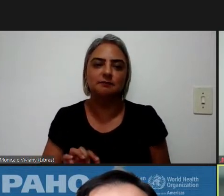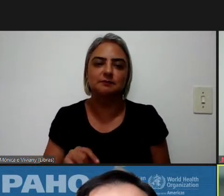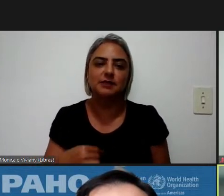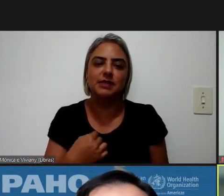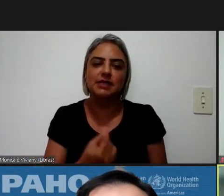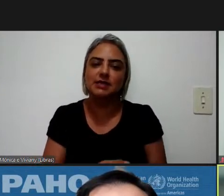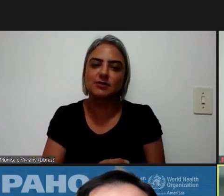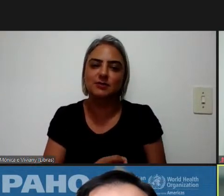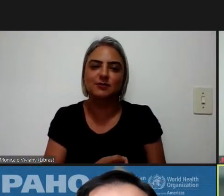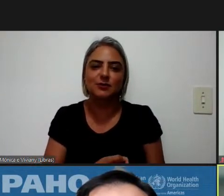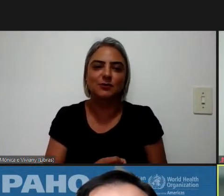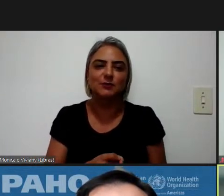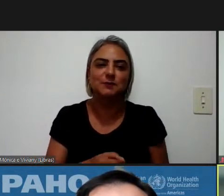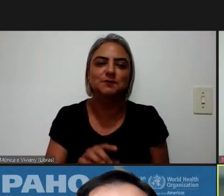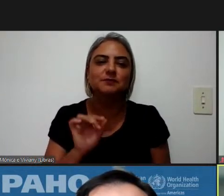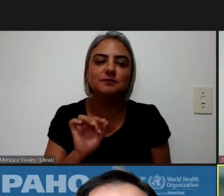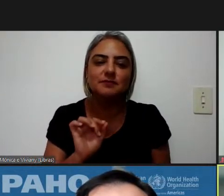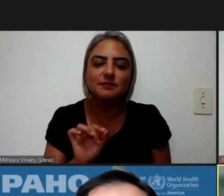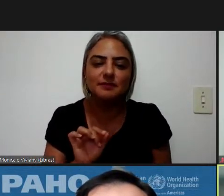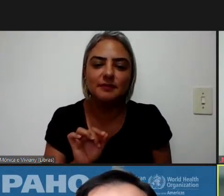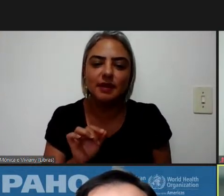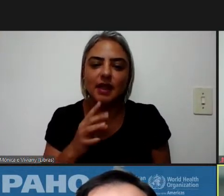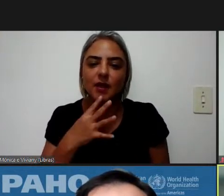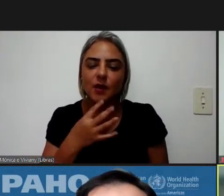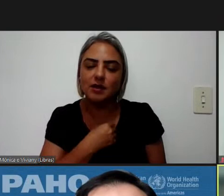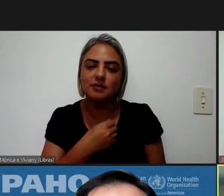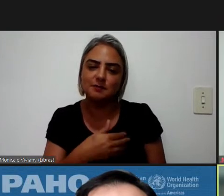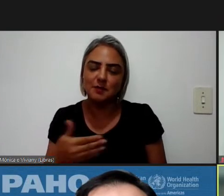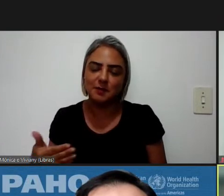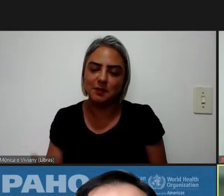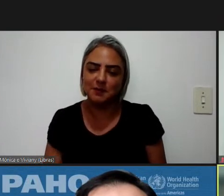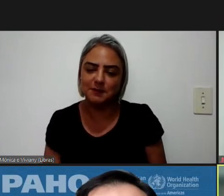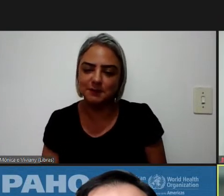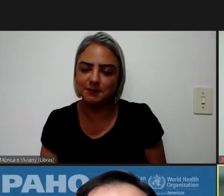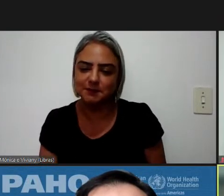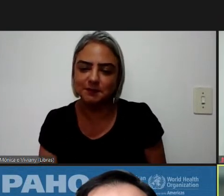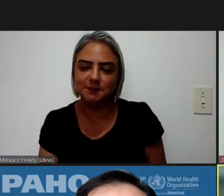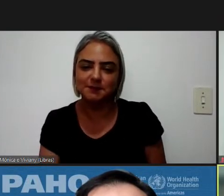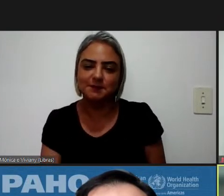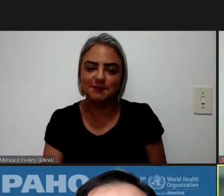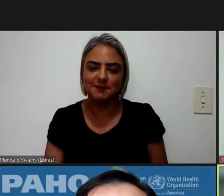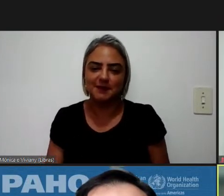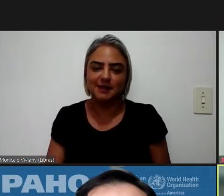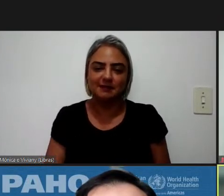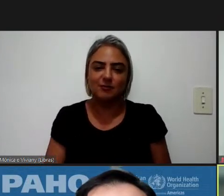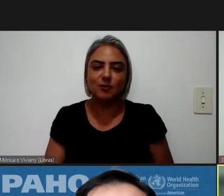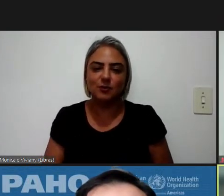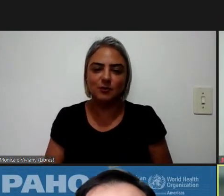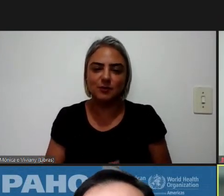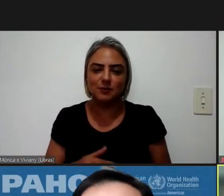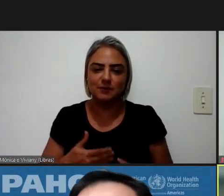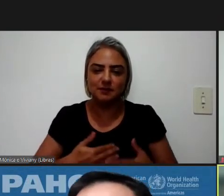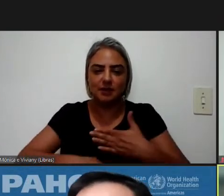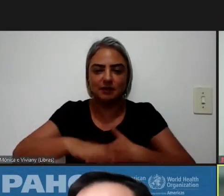fomented and have support of the university. I think that's it. And the big